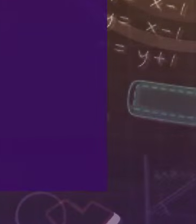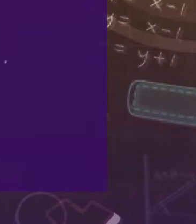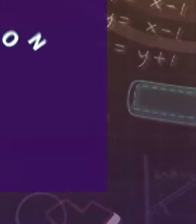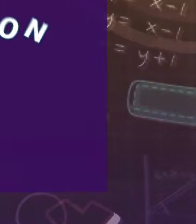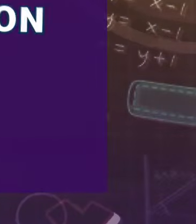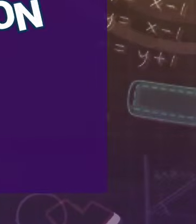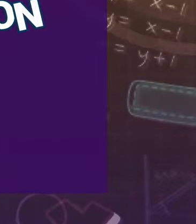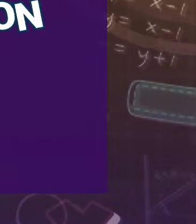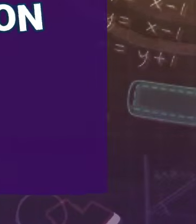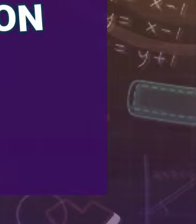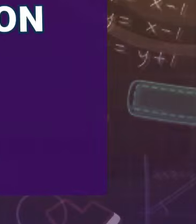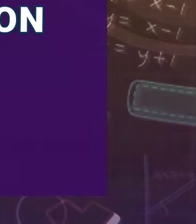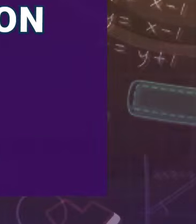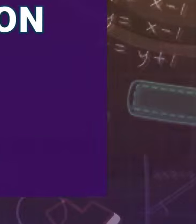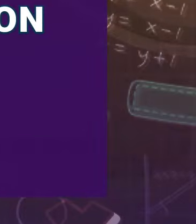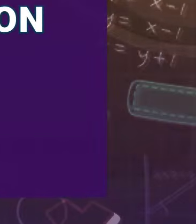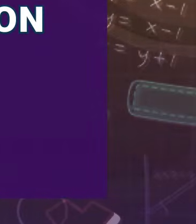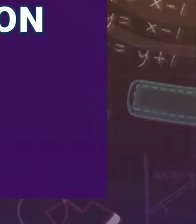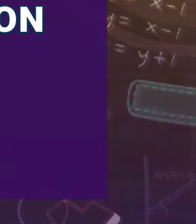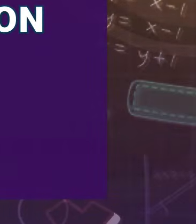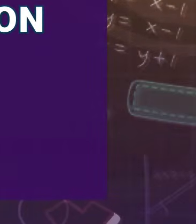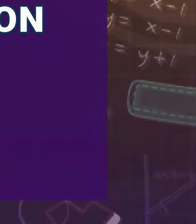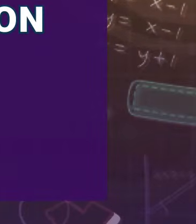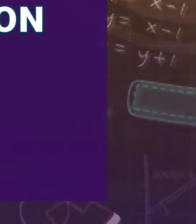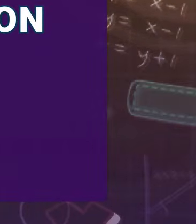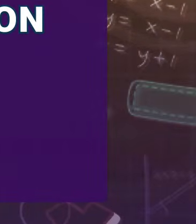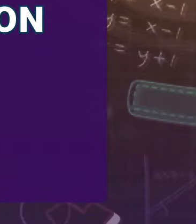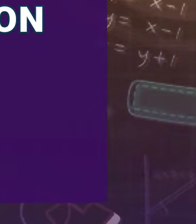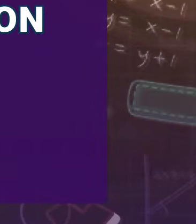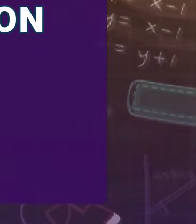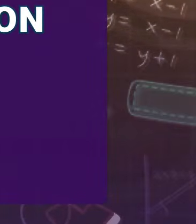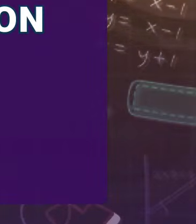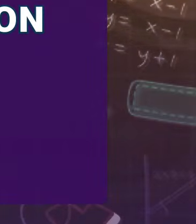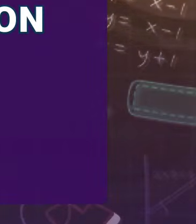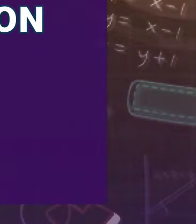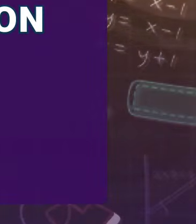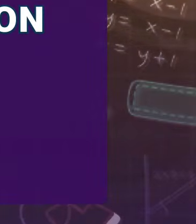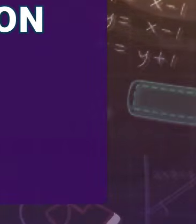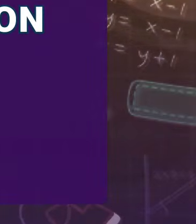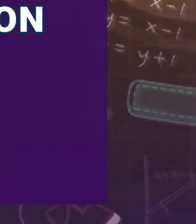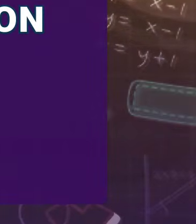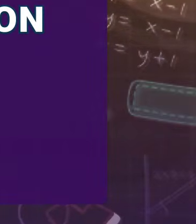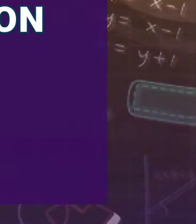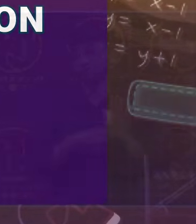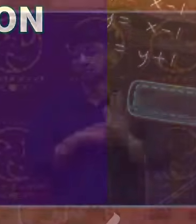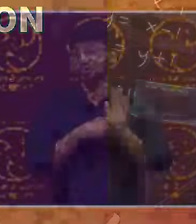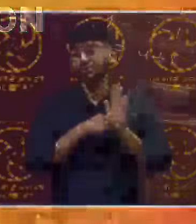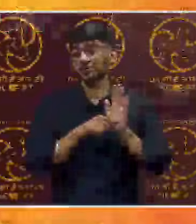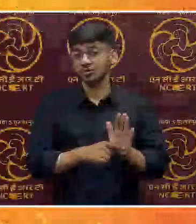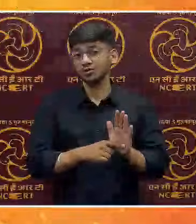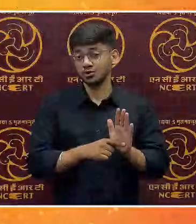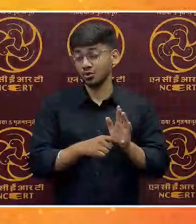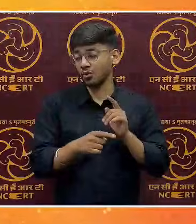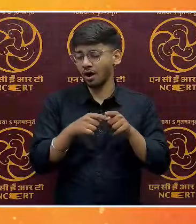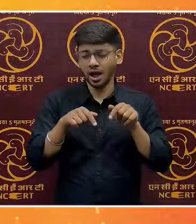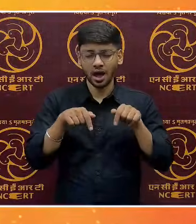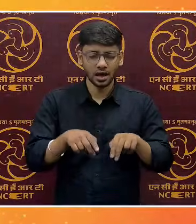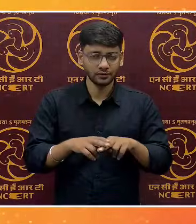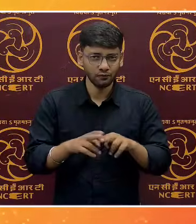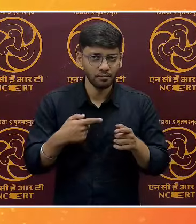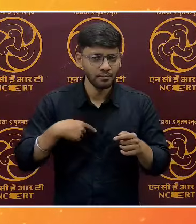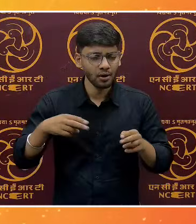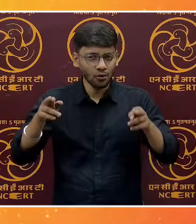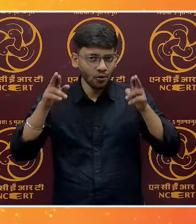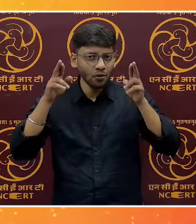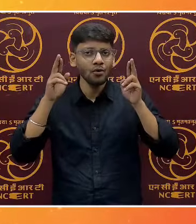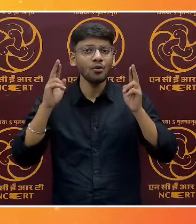today is the simulation on perimeter of rectangle. We are going to demonstrate this simulation and I really hope that you will